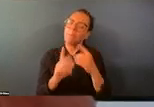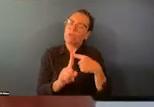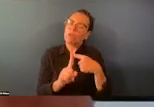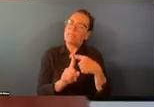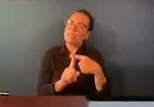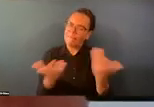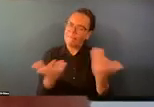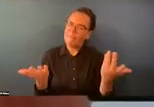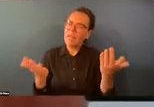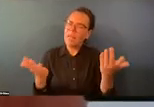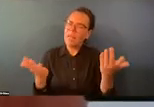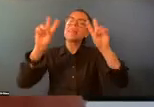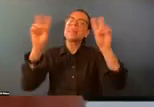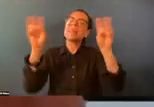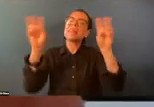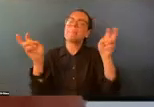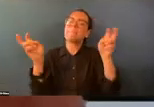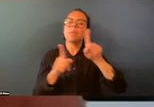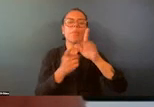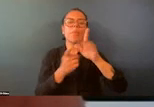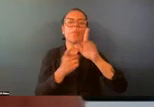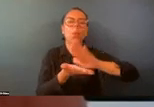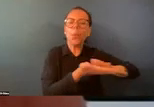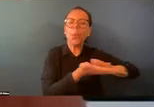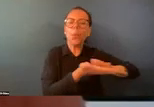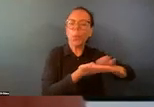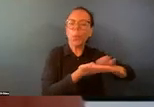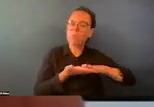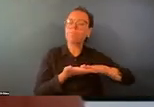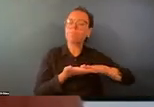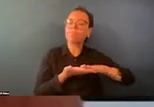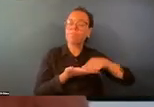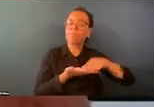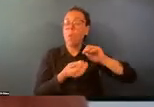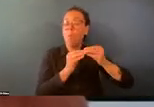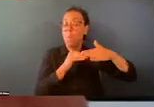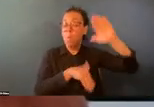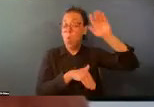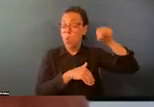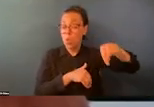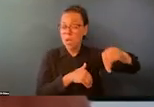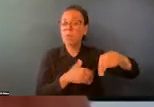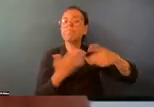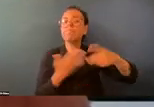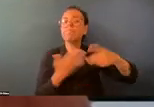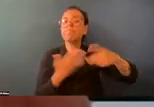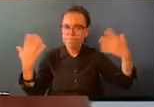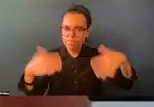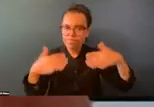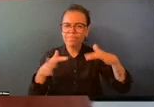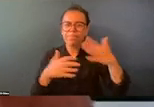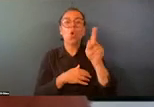know that sanitation is a serious problem, especially in 14-age girls. Many schools in Tajikistan